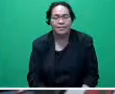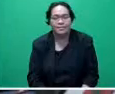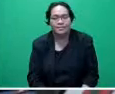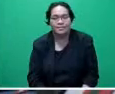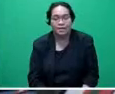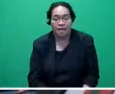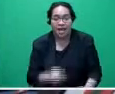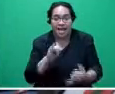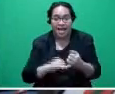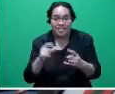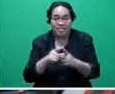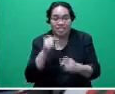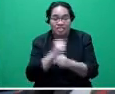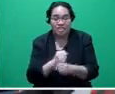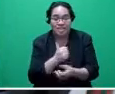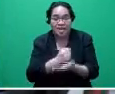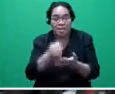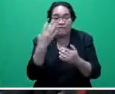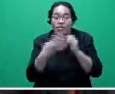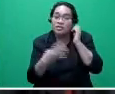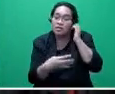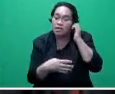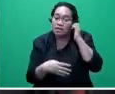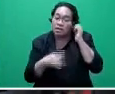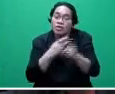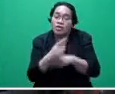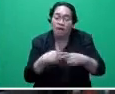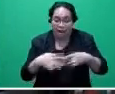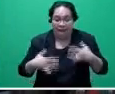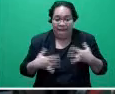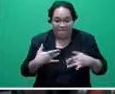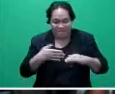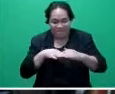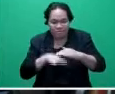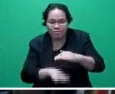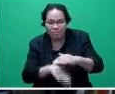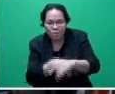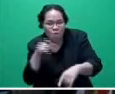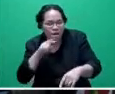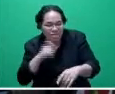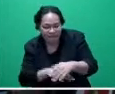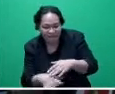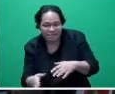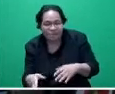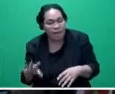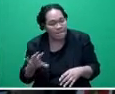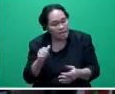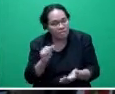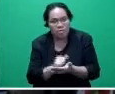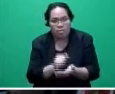Sustainable Development Goals number 14, life below water, at inshore, rivers, streams, and offshore must be well